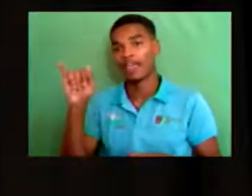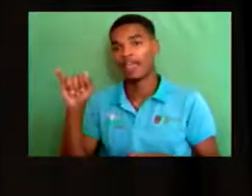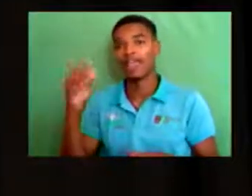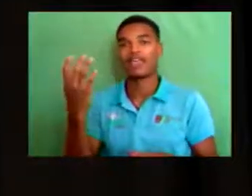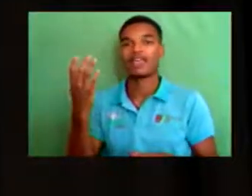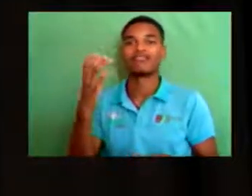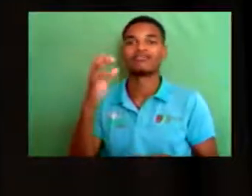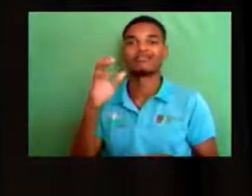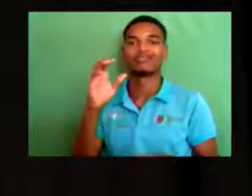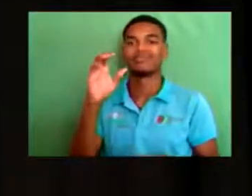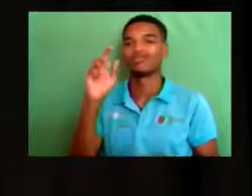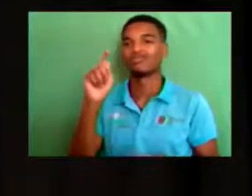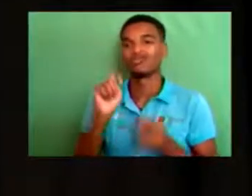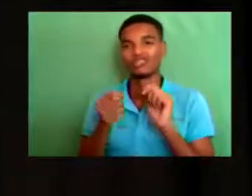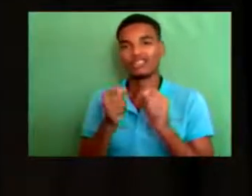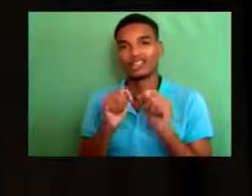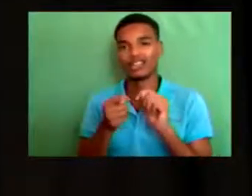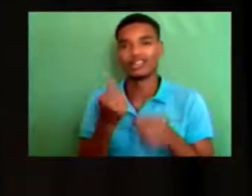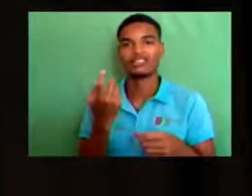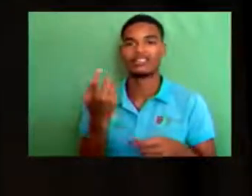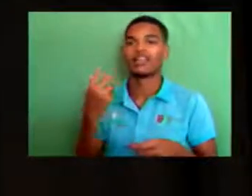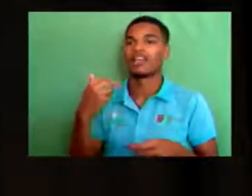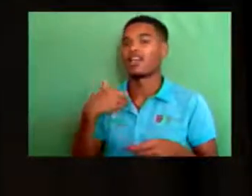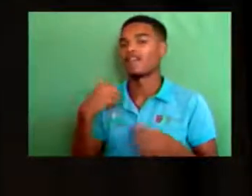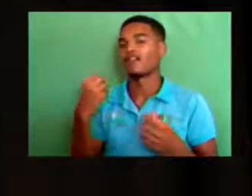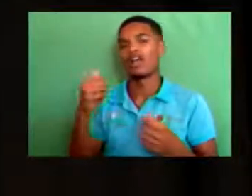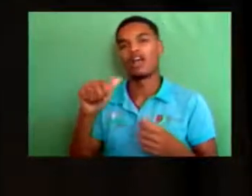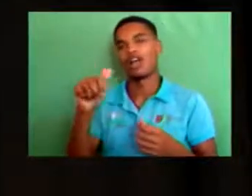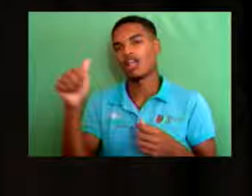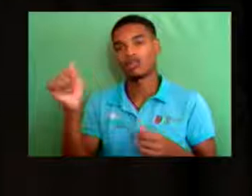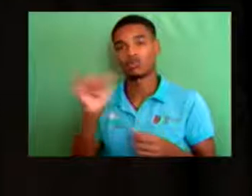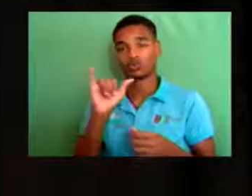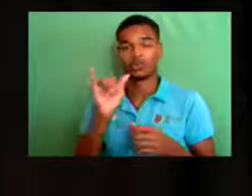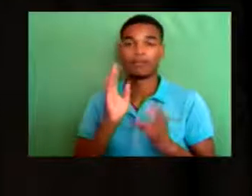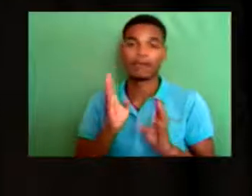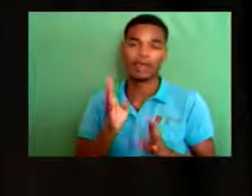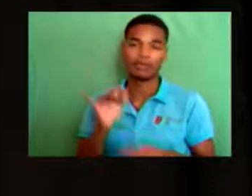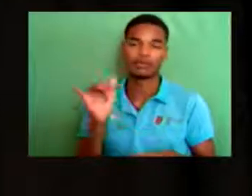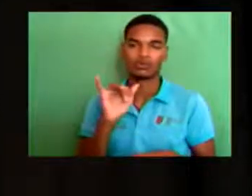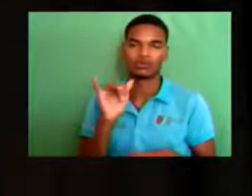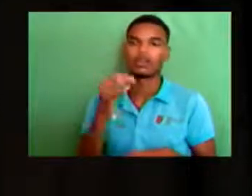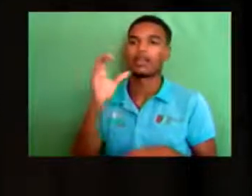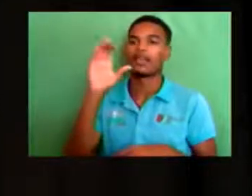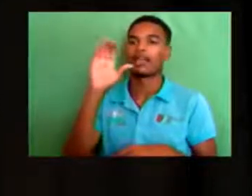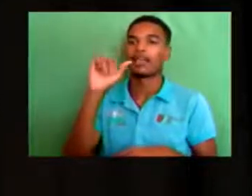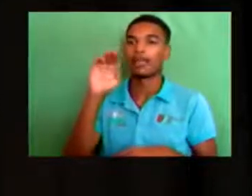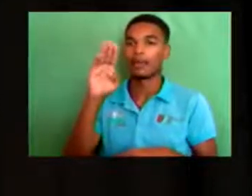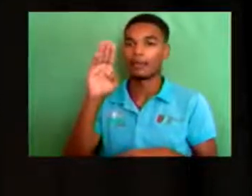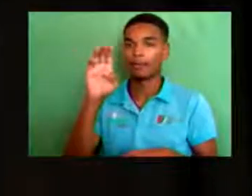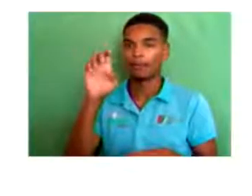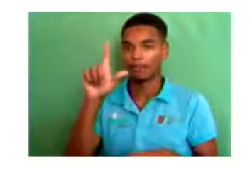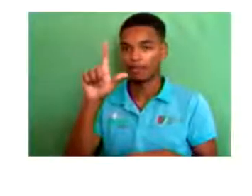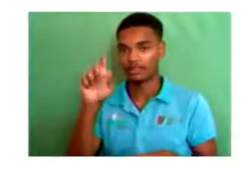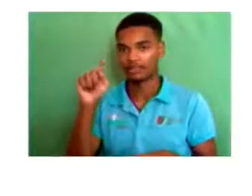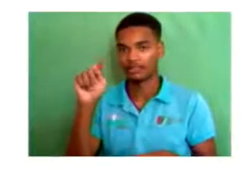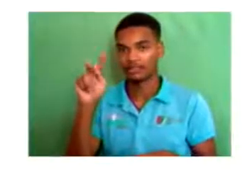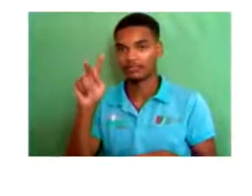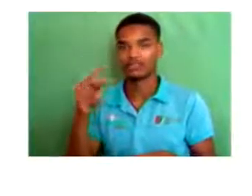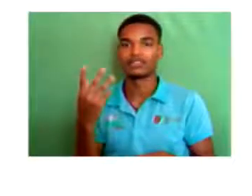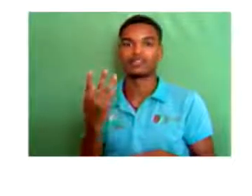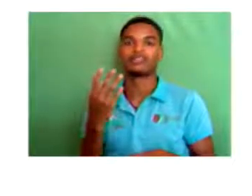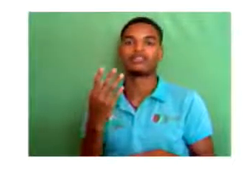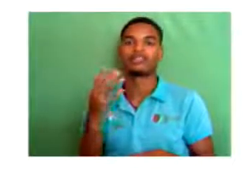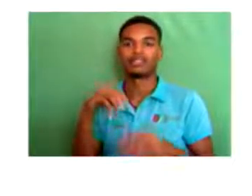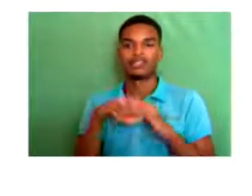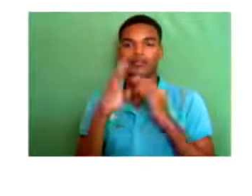Tobago have other parts of solutions, the Bahamas as well. Cable TV in Bahamas and